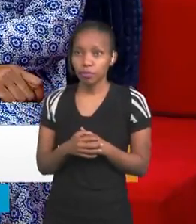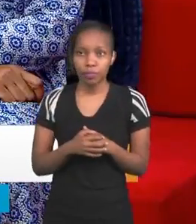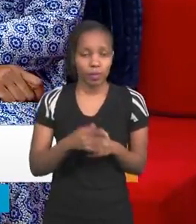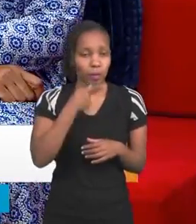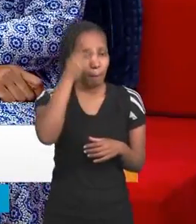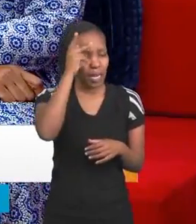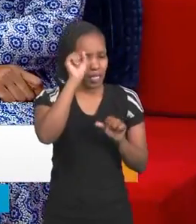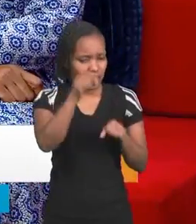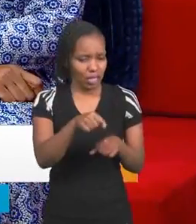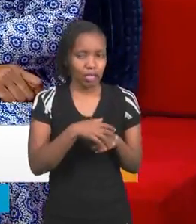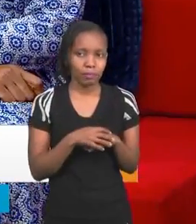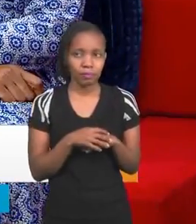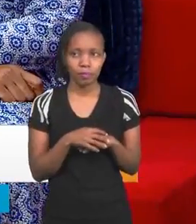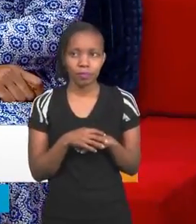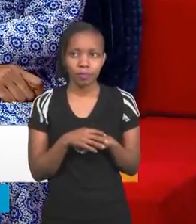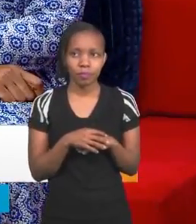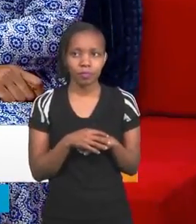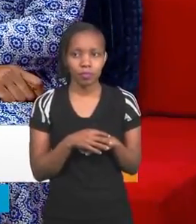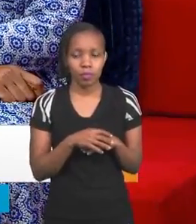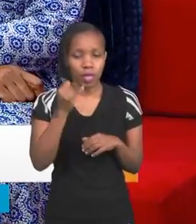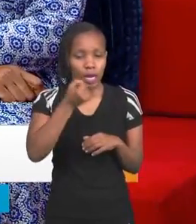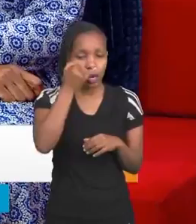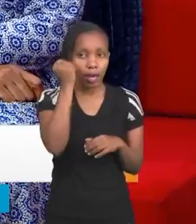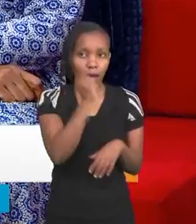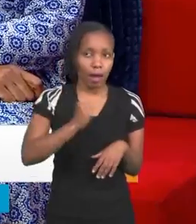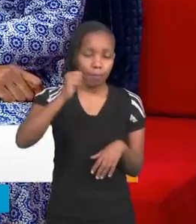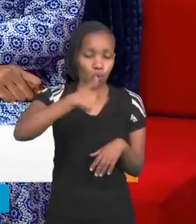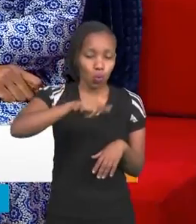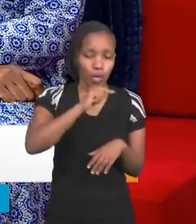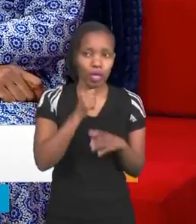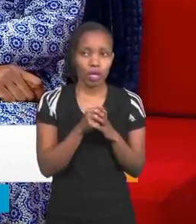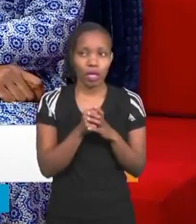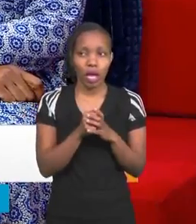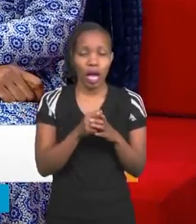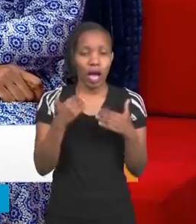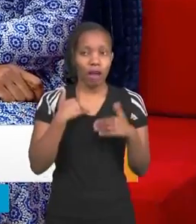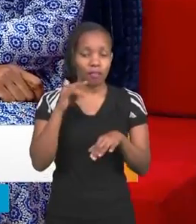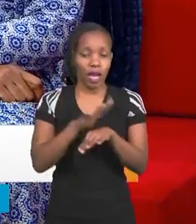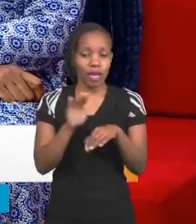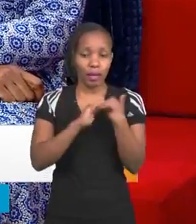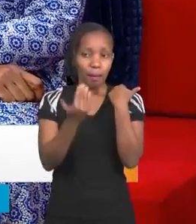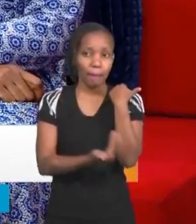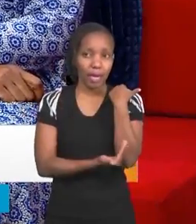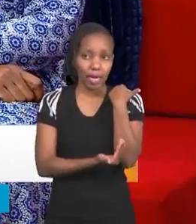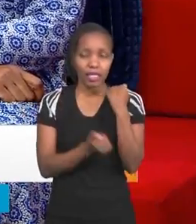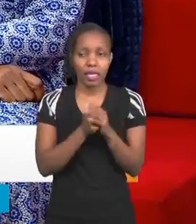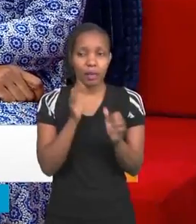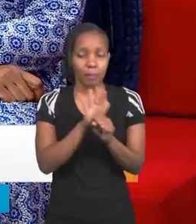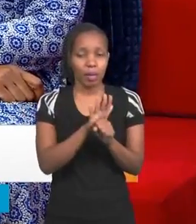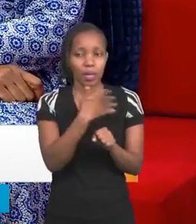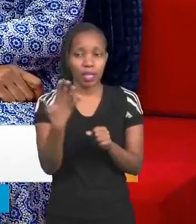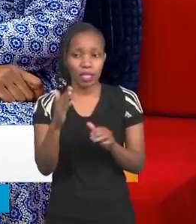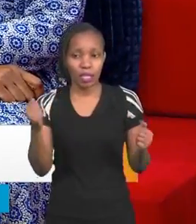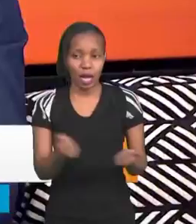do. And it even just goes beyond drug abuse. You know, we are also dealing with issues like teenage pregnancies, and all these things so are showing so right that now,